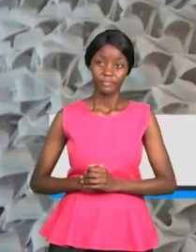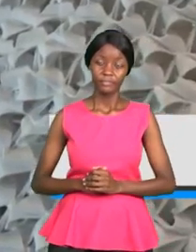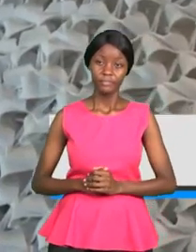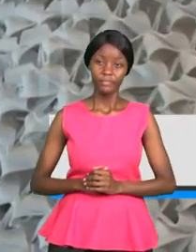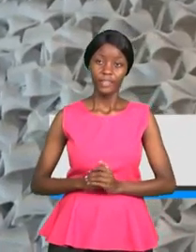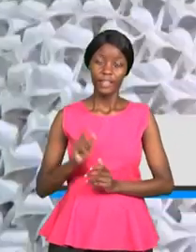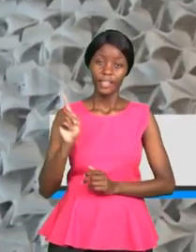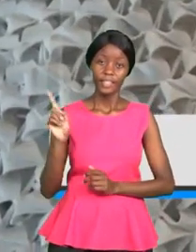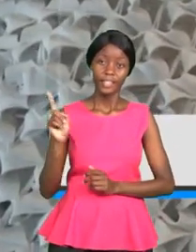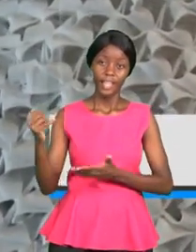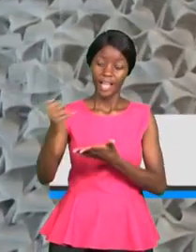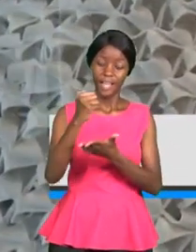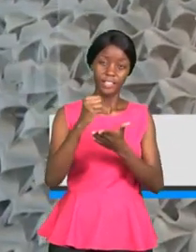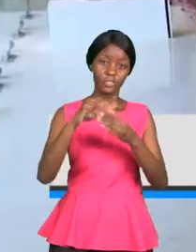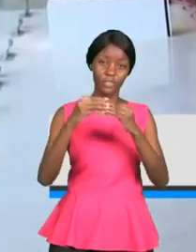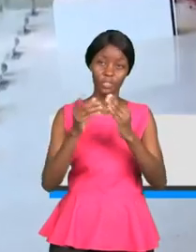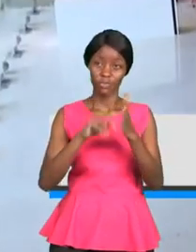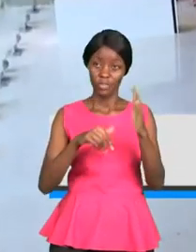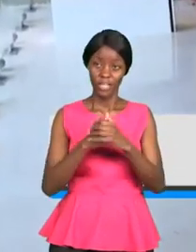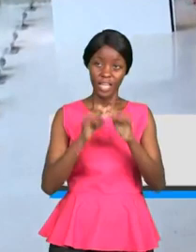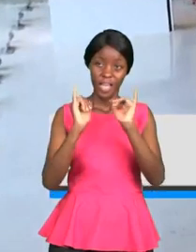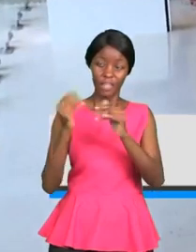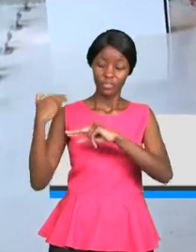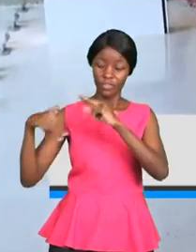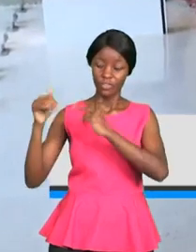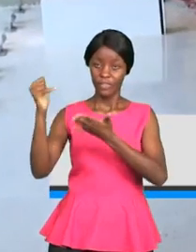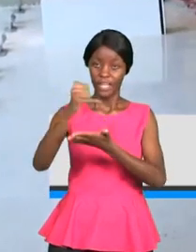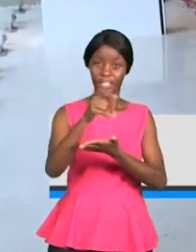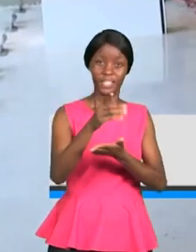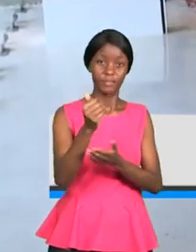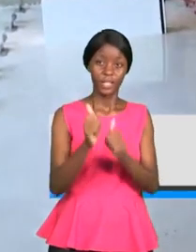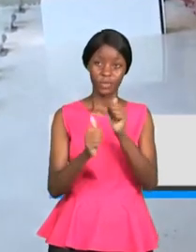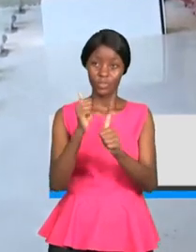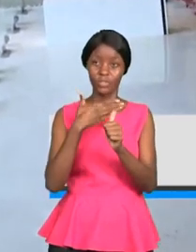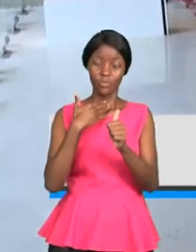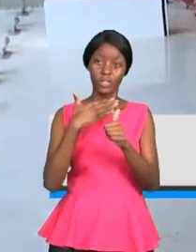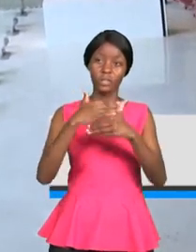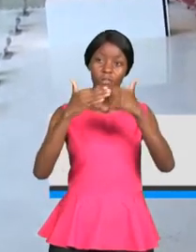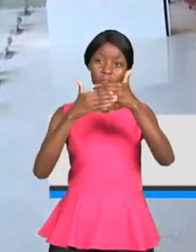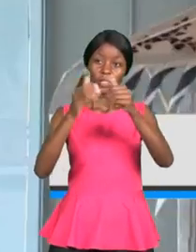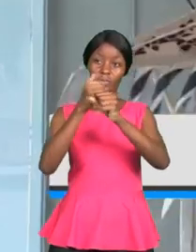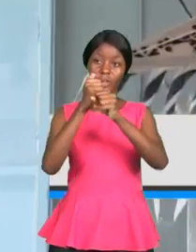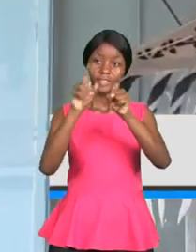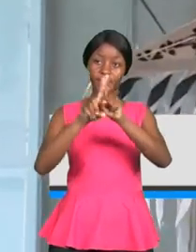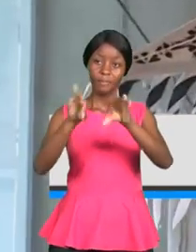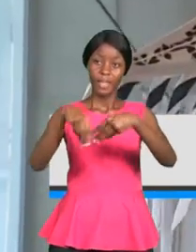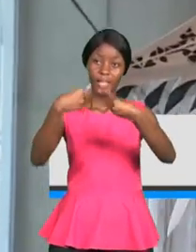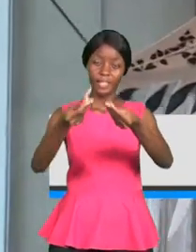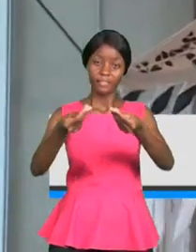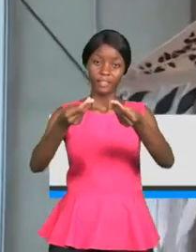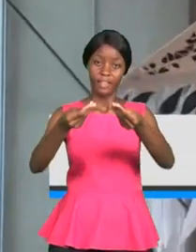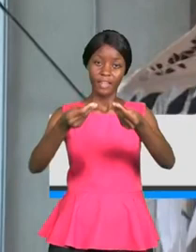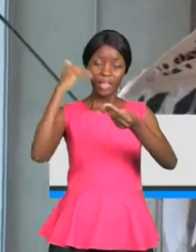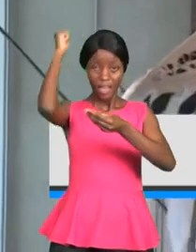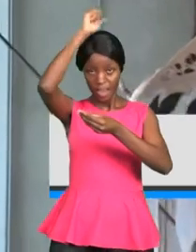In his attempt to forge a new history of art, Damani wanted to make space for work as well as to give Arabic-speaking